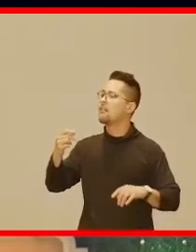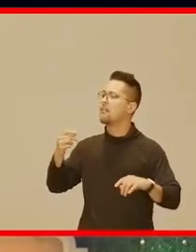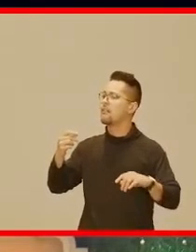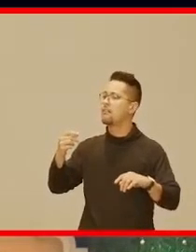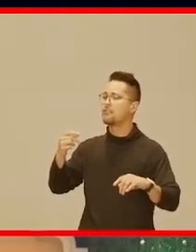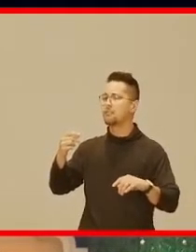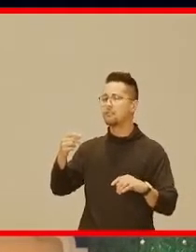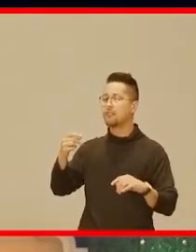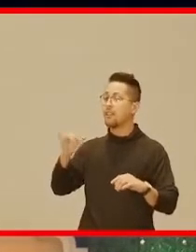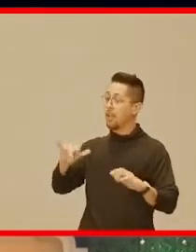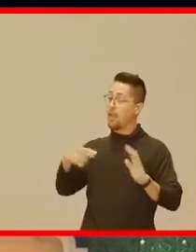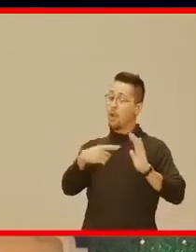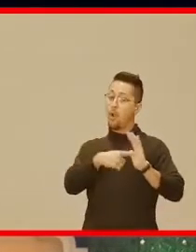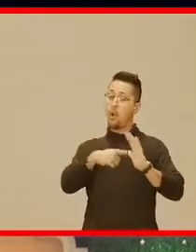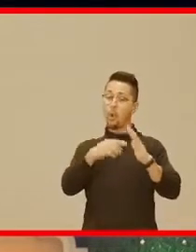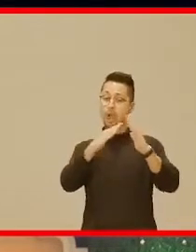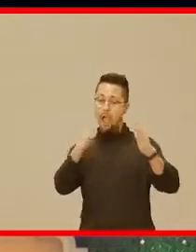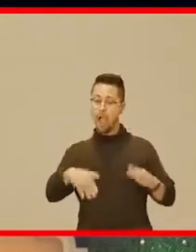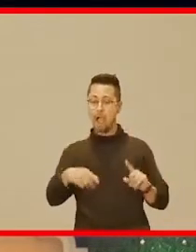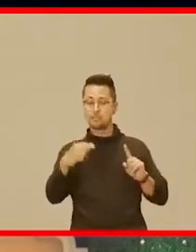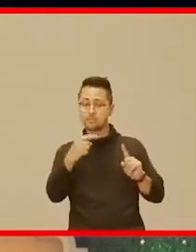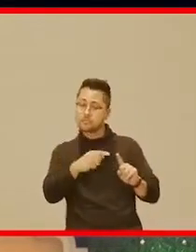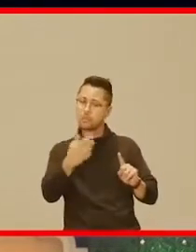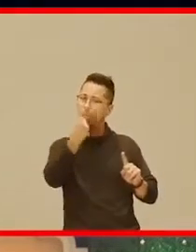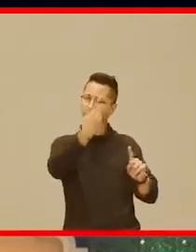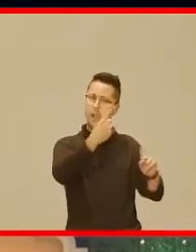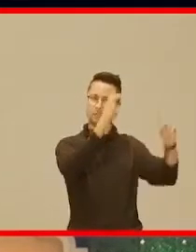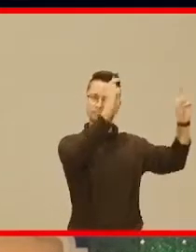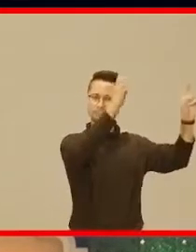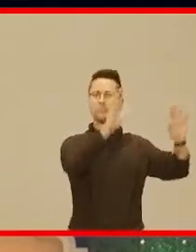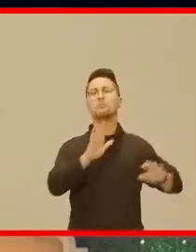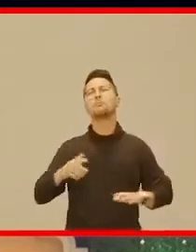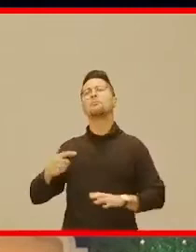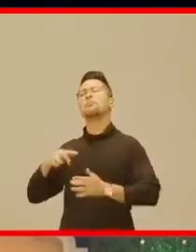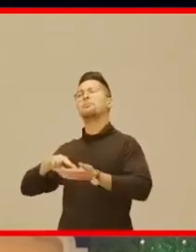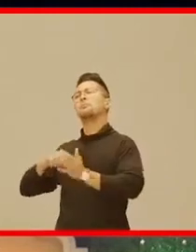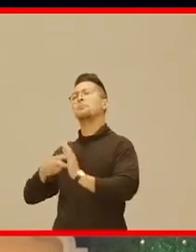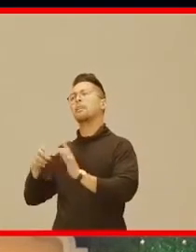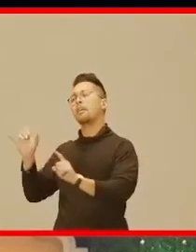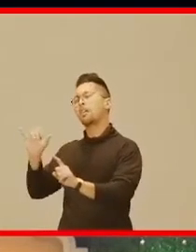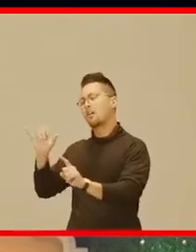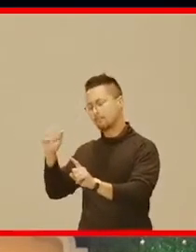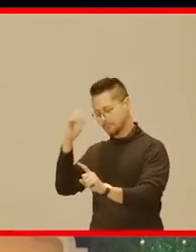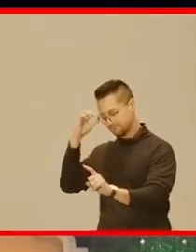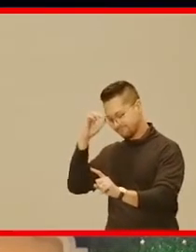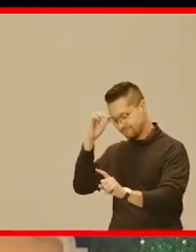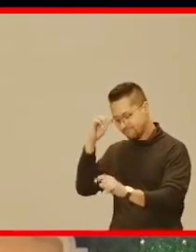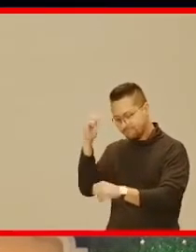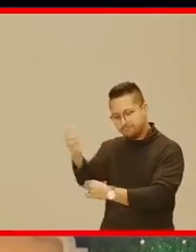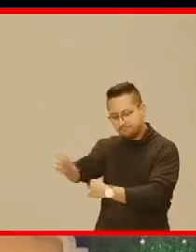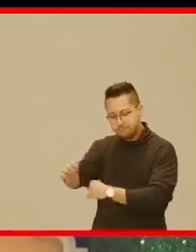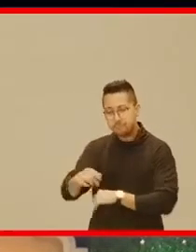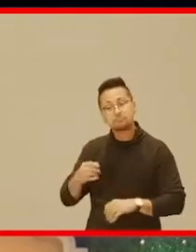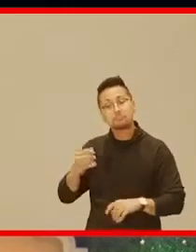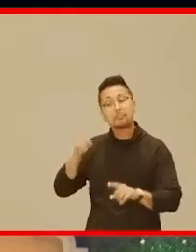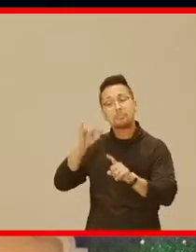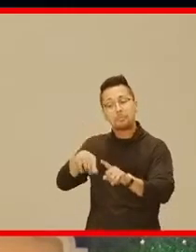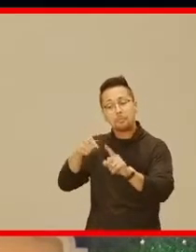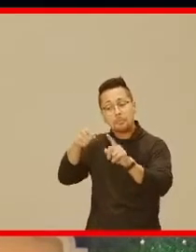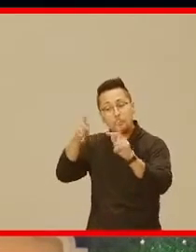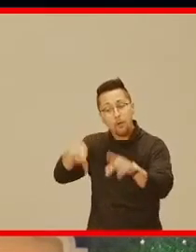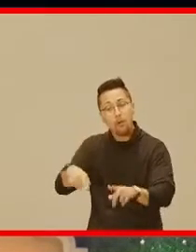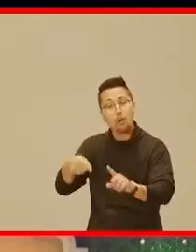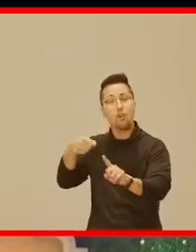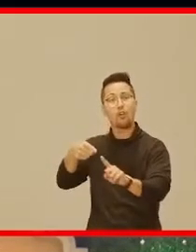well, affordable housing could be like one thing, but more of like, say if that individual cannot